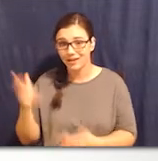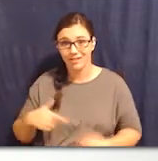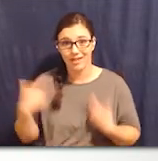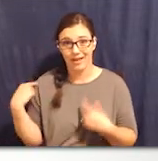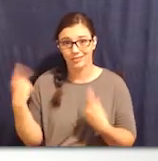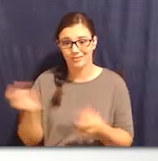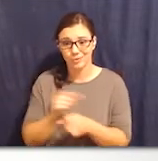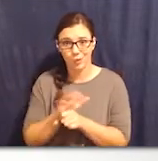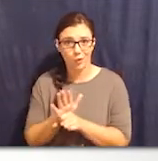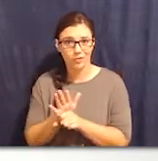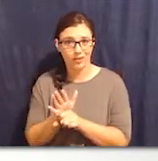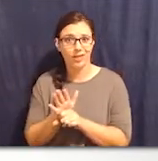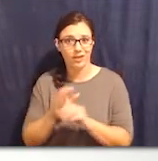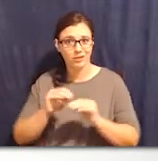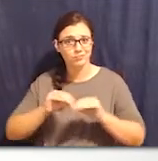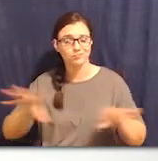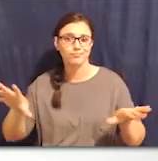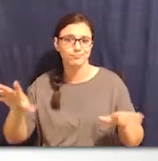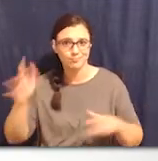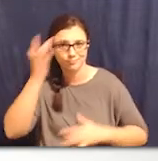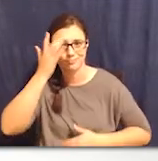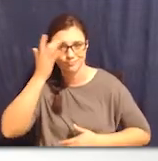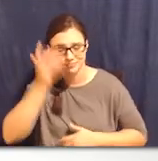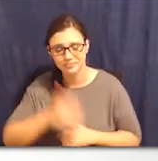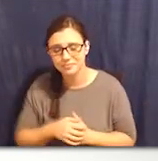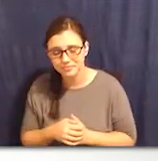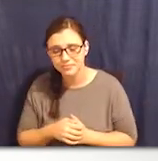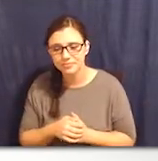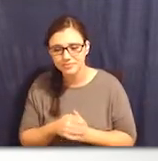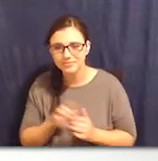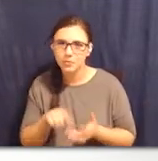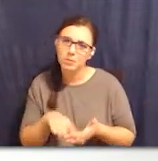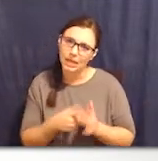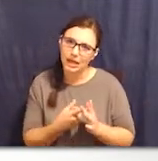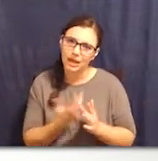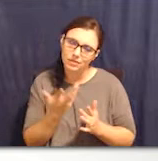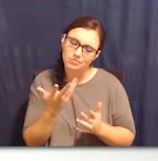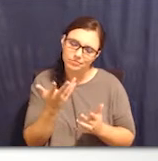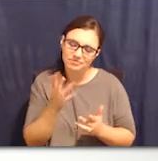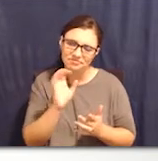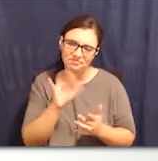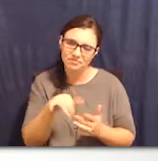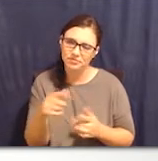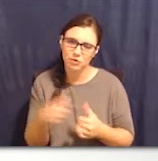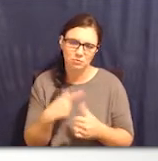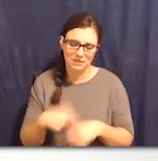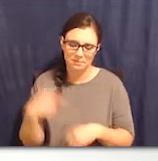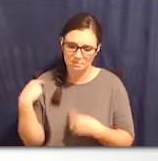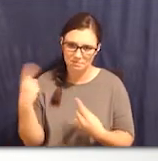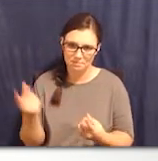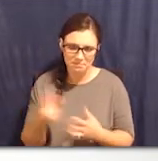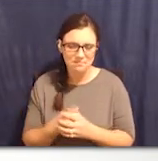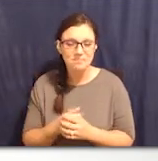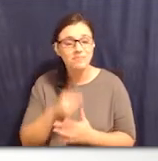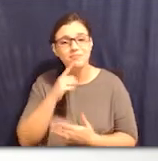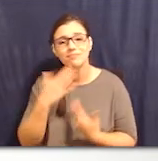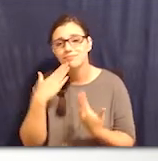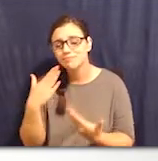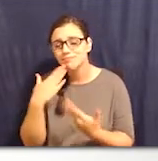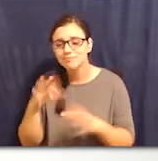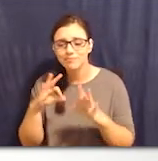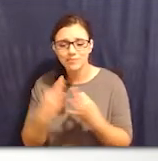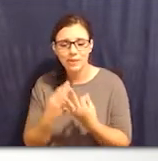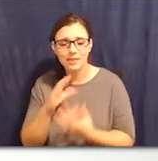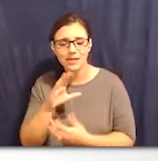Cafe, and the first time presenting live since the COVID-19 pandemic. The beginning, per se.